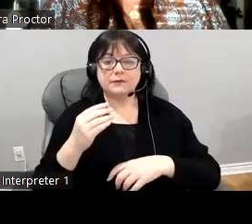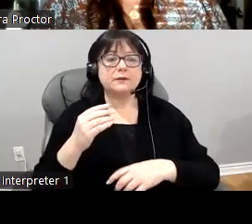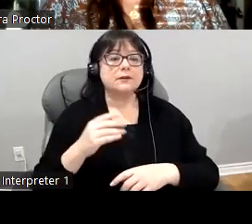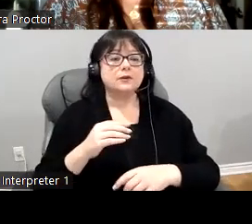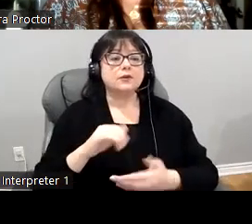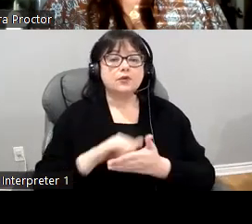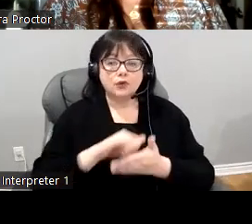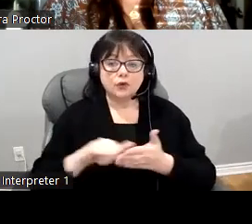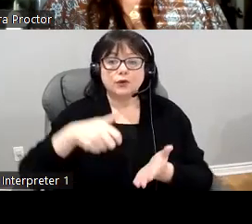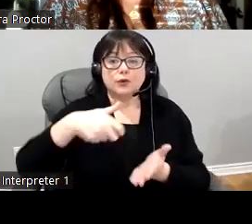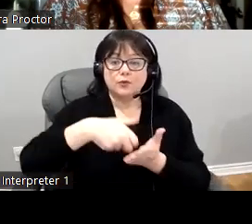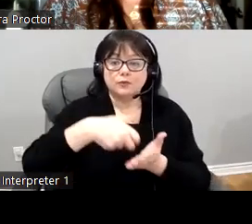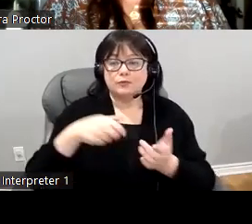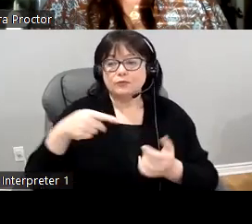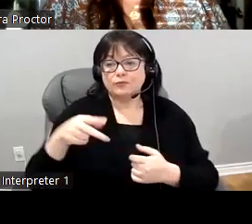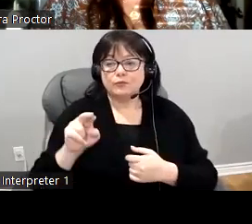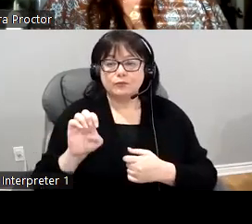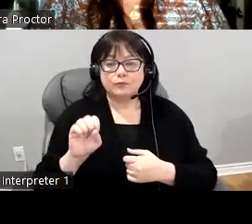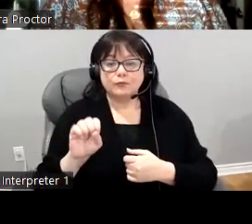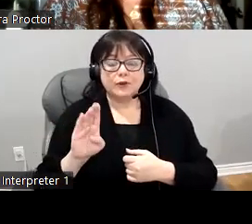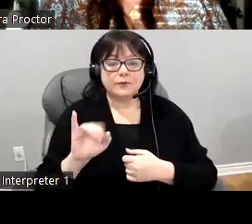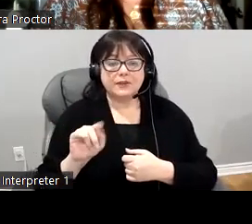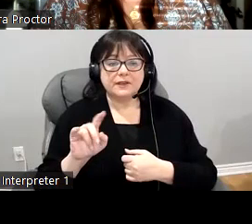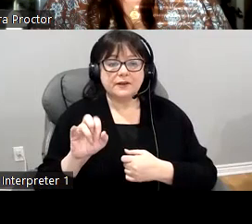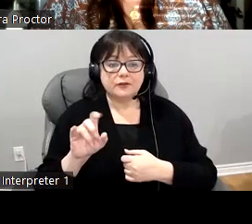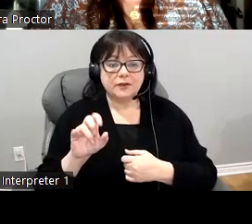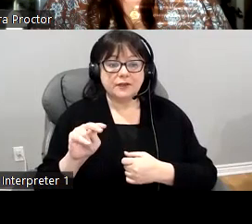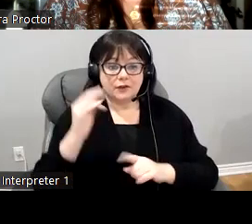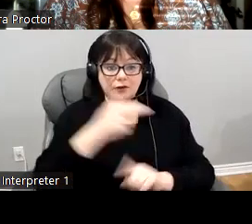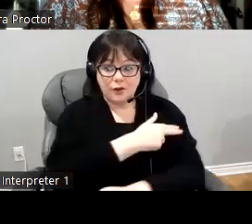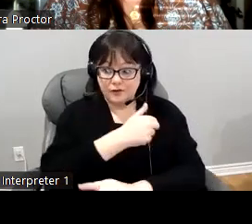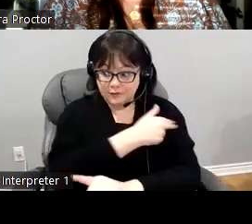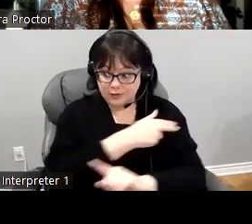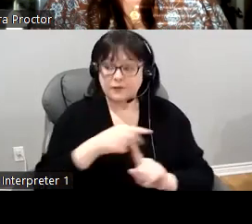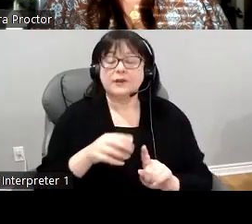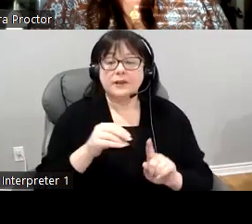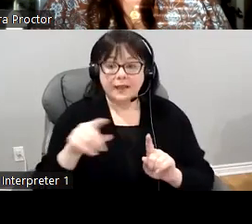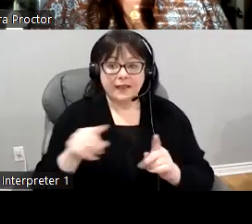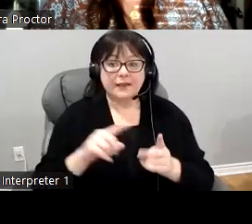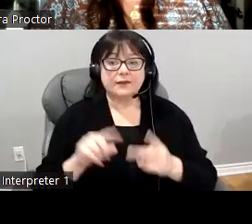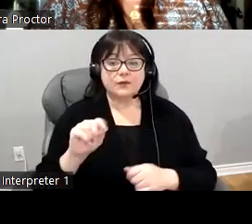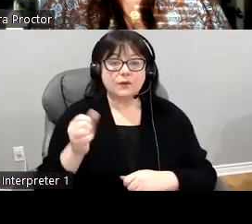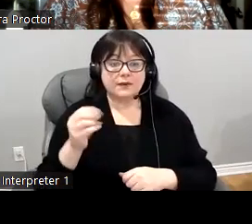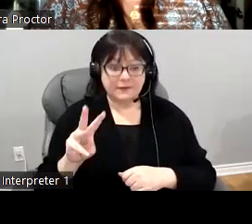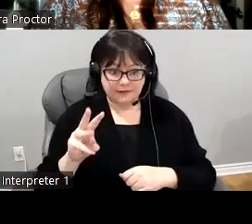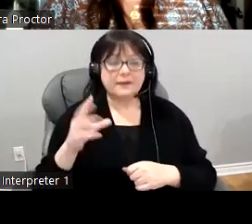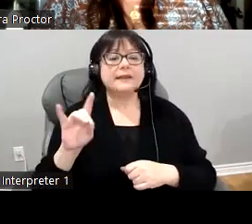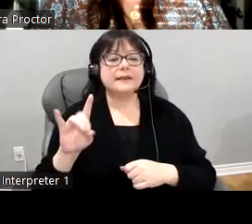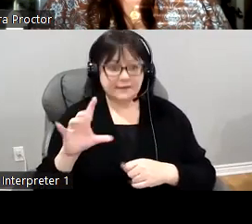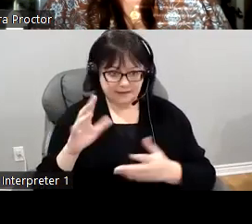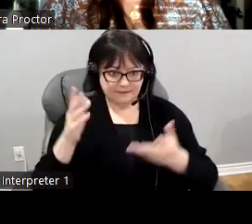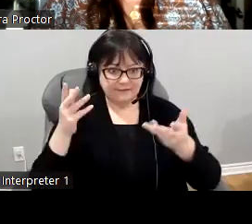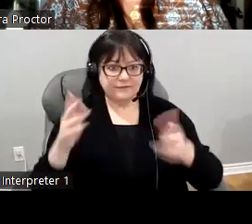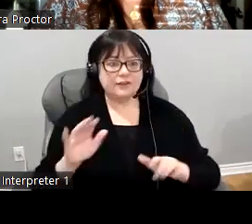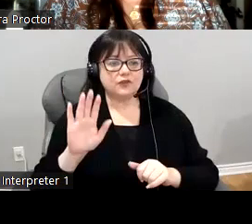completed a geriatric emergency medicine fellowship at Weill Cornell in 2016. He received his MD from